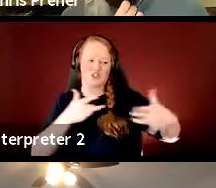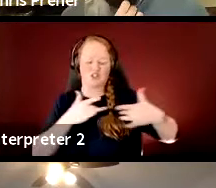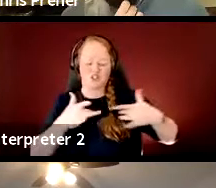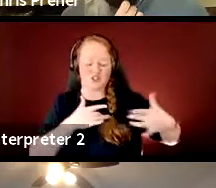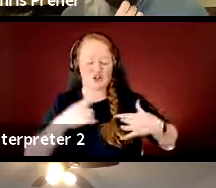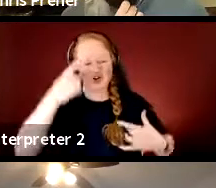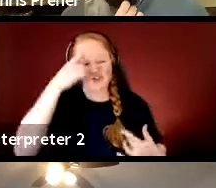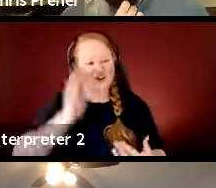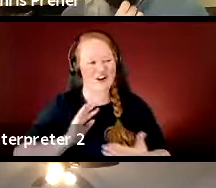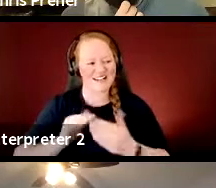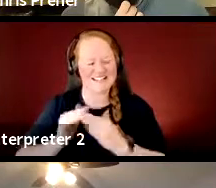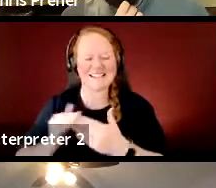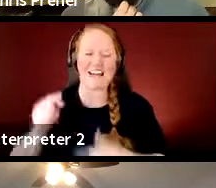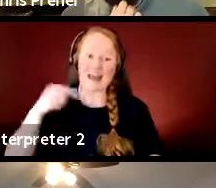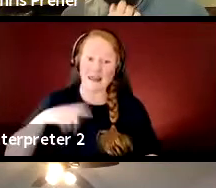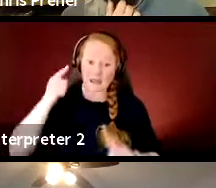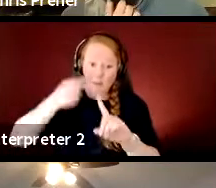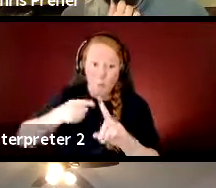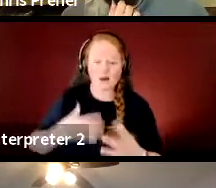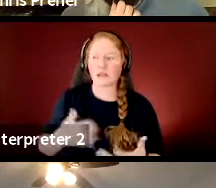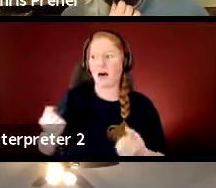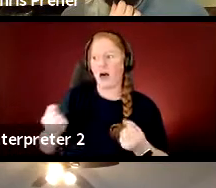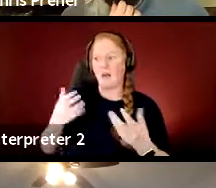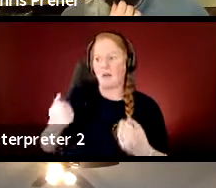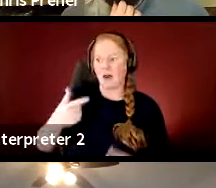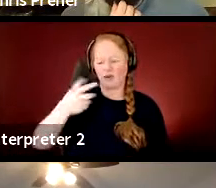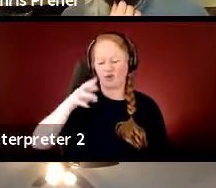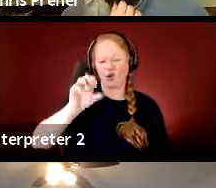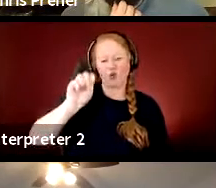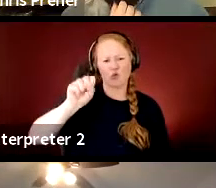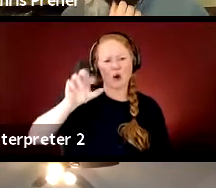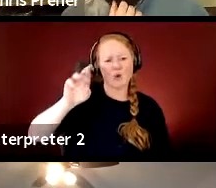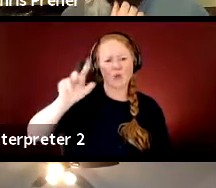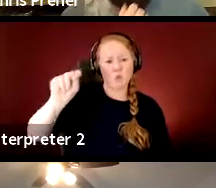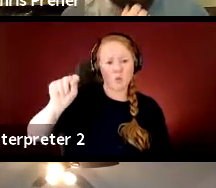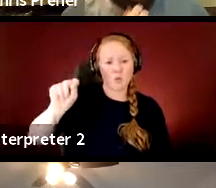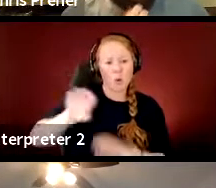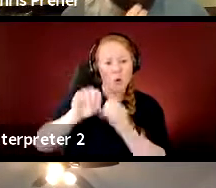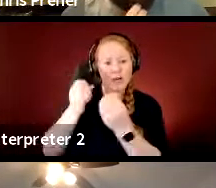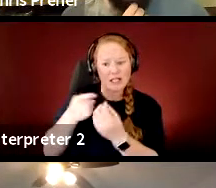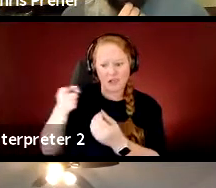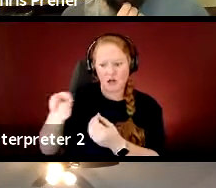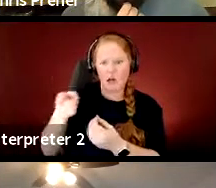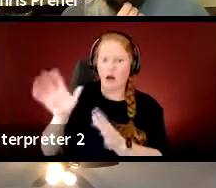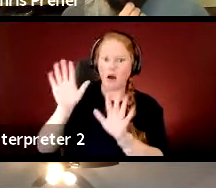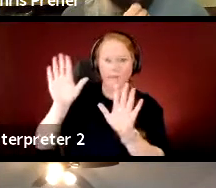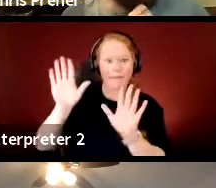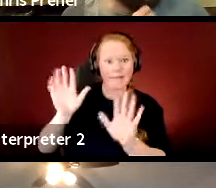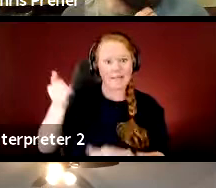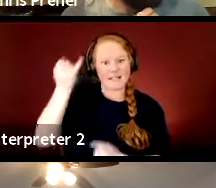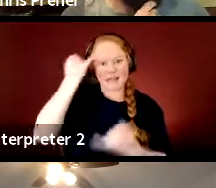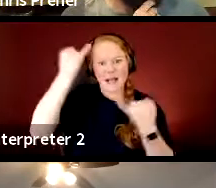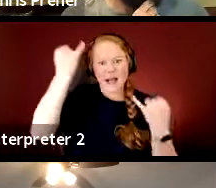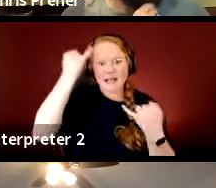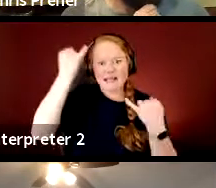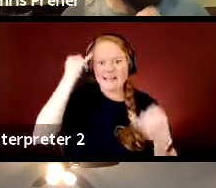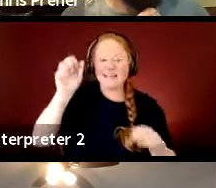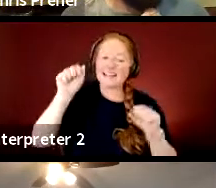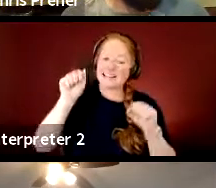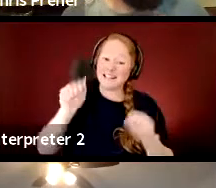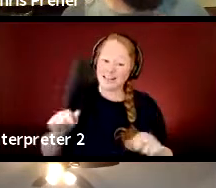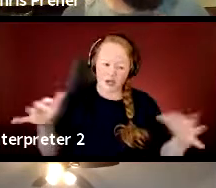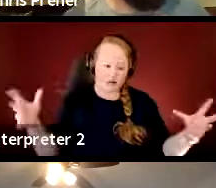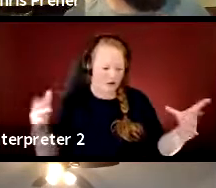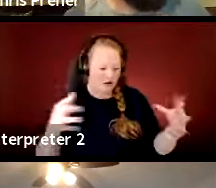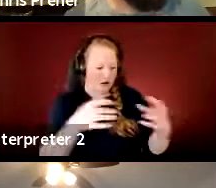lot of grassroots organizations that have great ideas and that can come together and